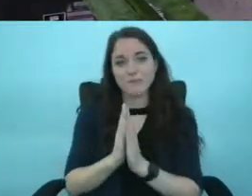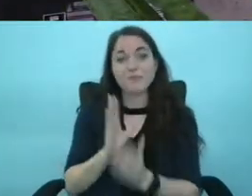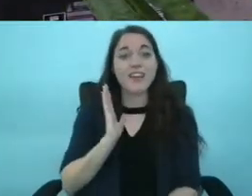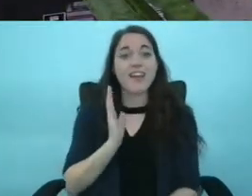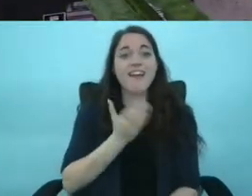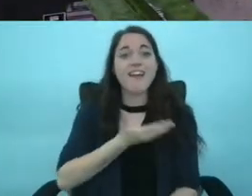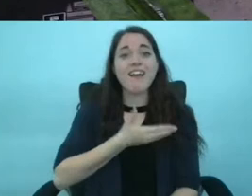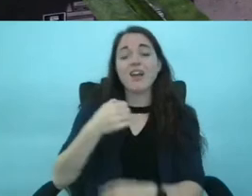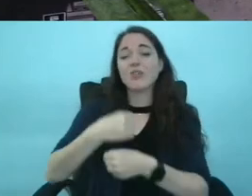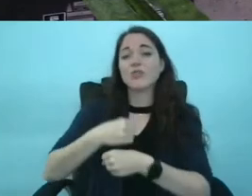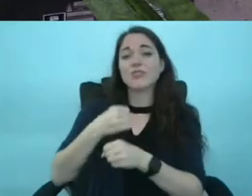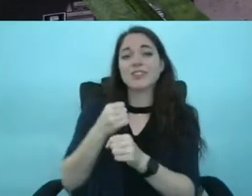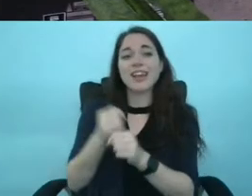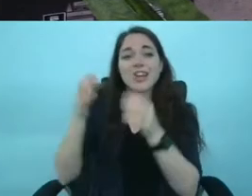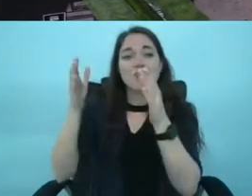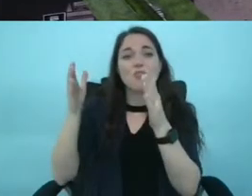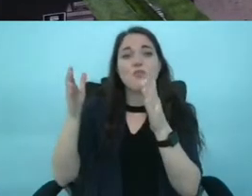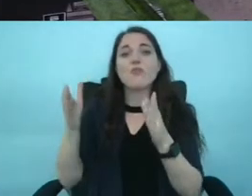Our